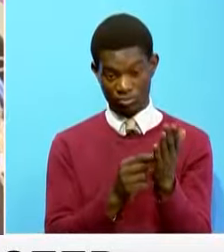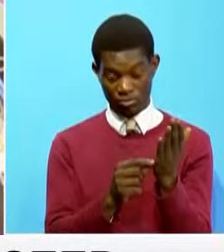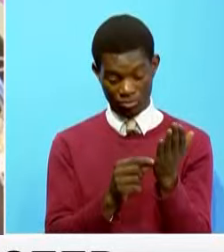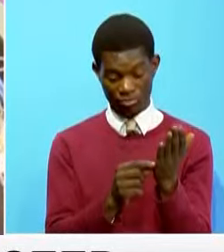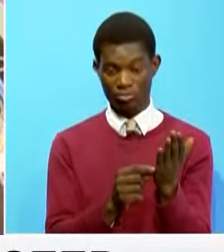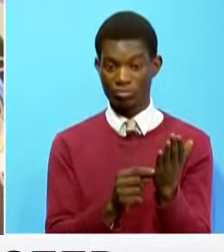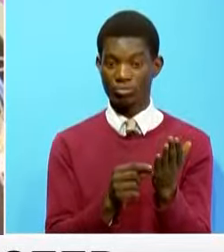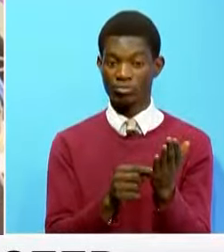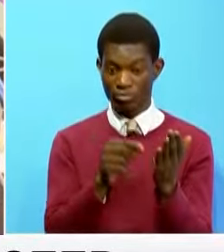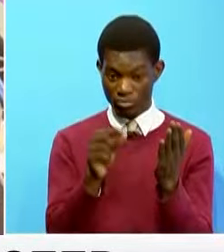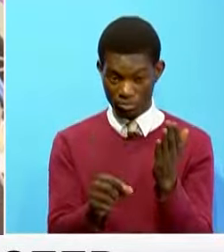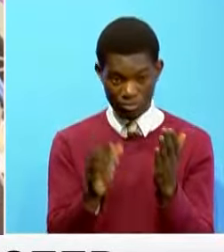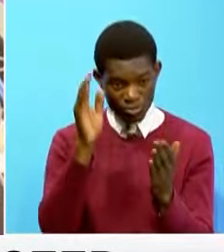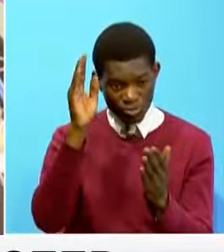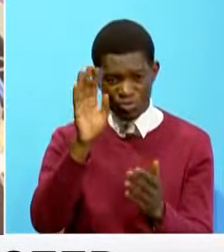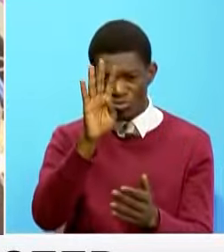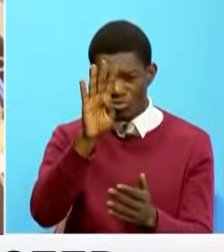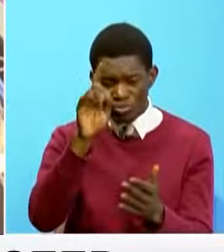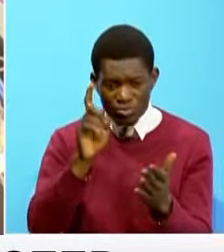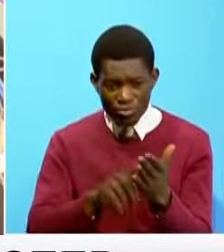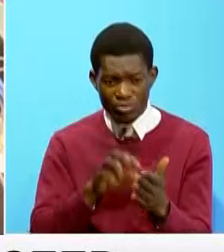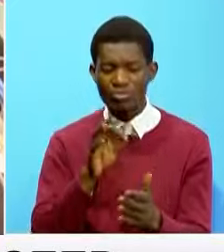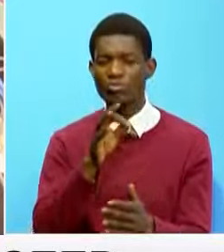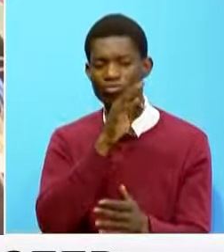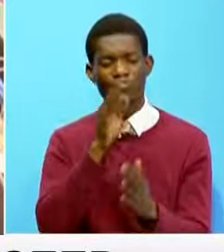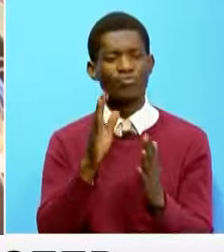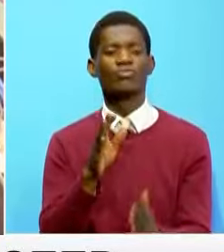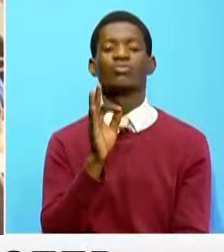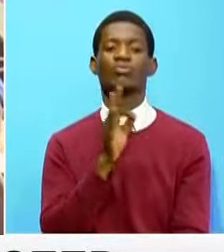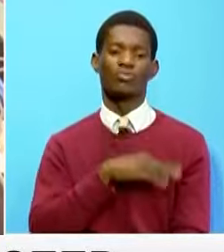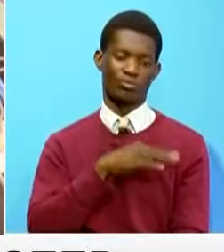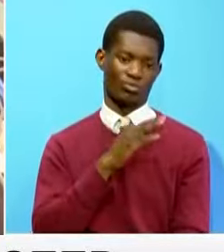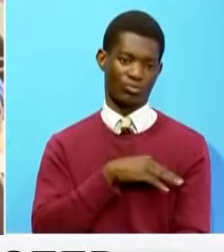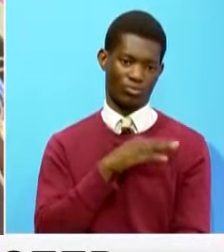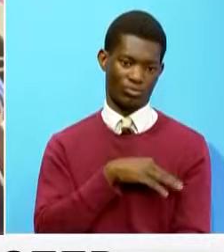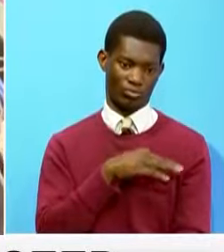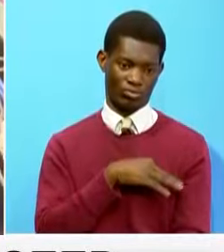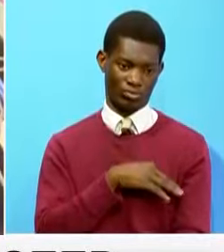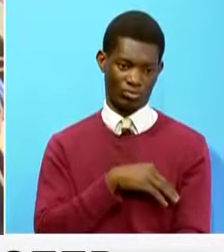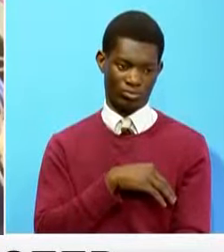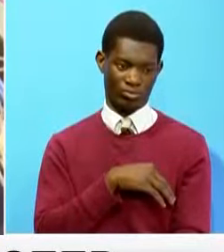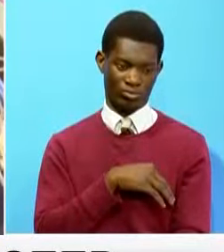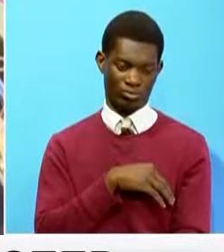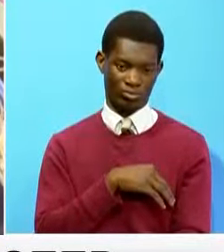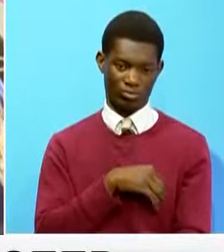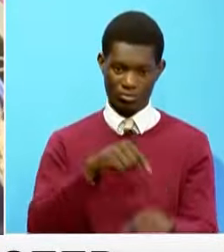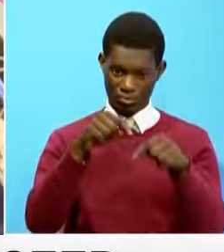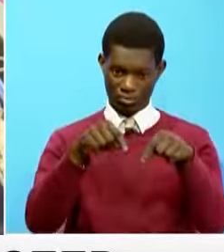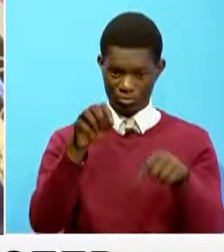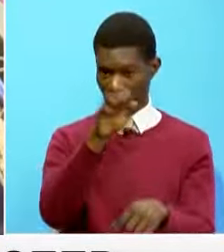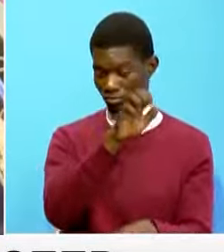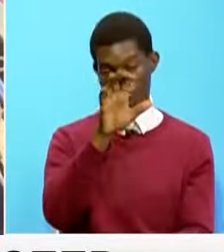will benefit 4,000 smallholder farmers across the six selected districts in the Eastern